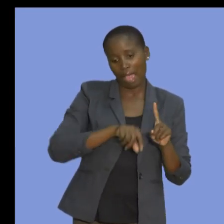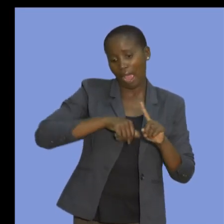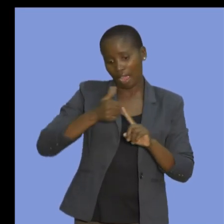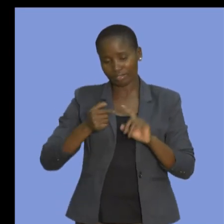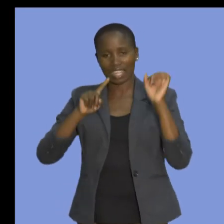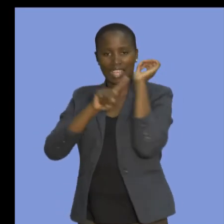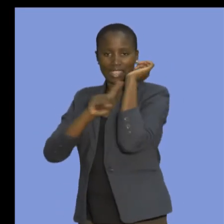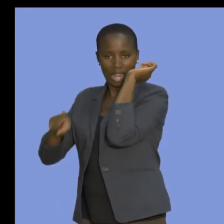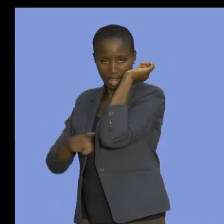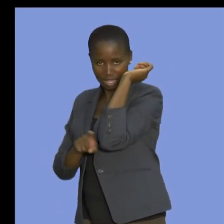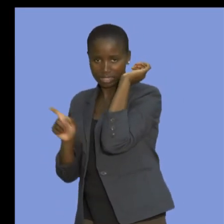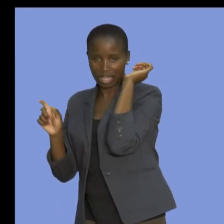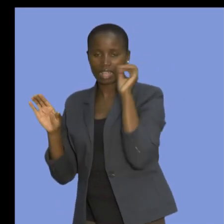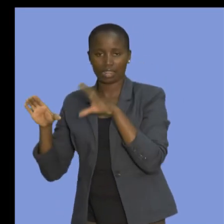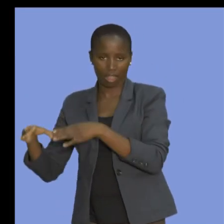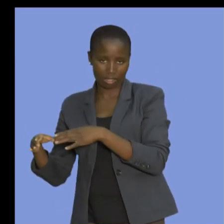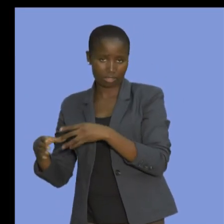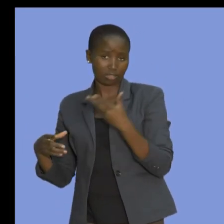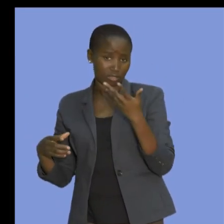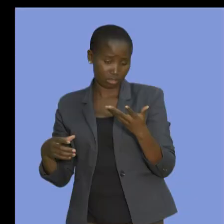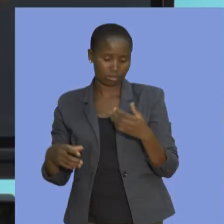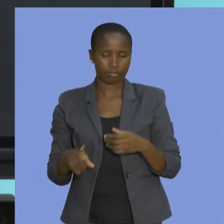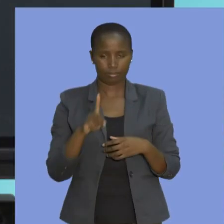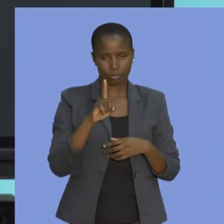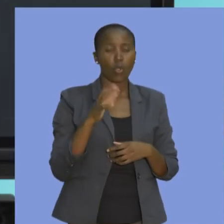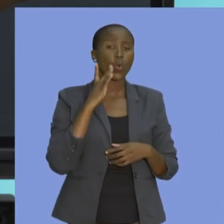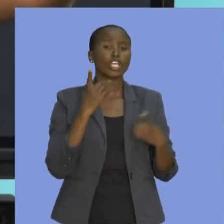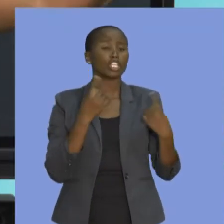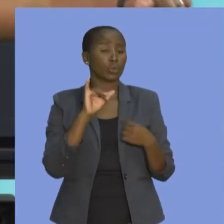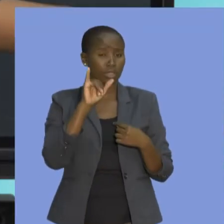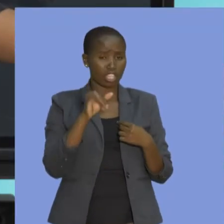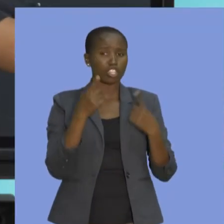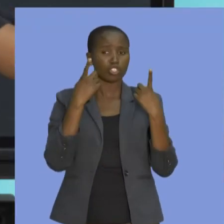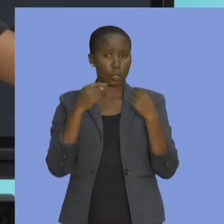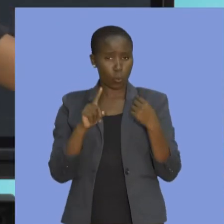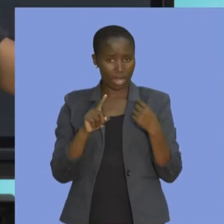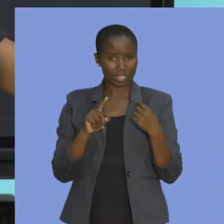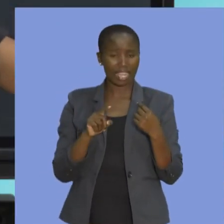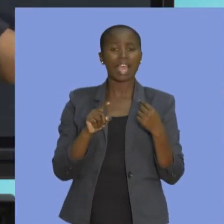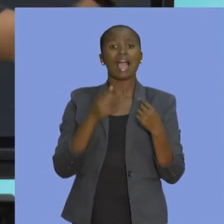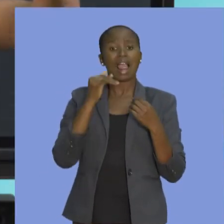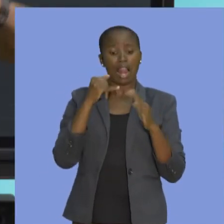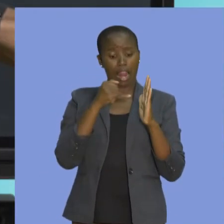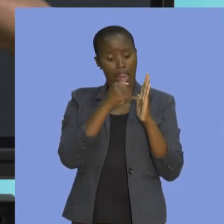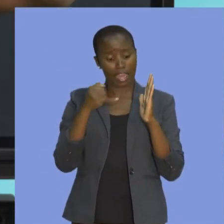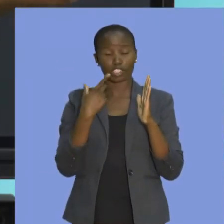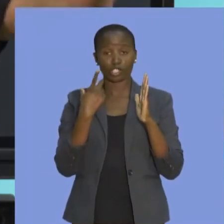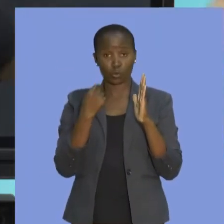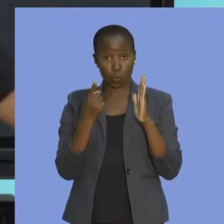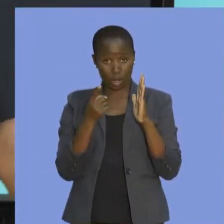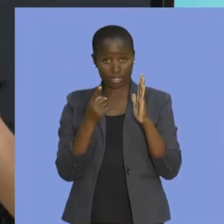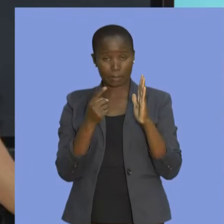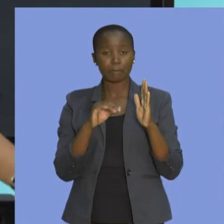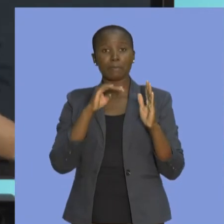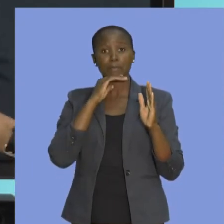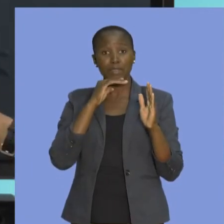class interval. Then after doing that, we're just extending our line, half interval,